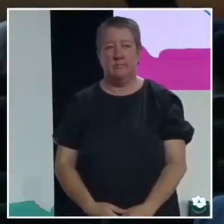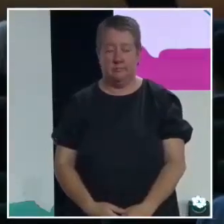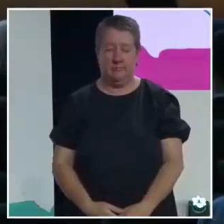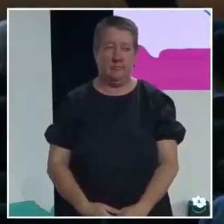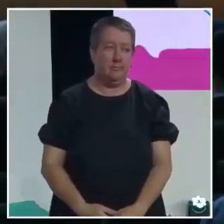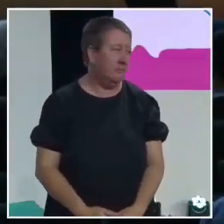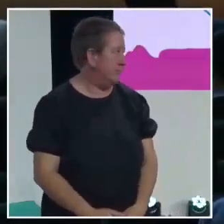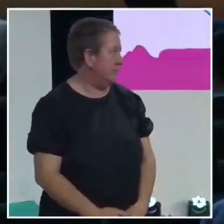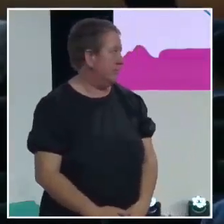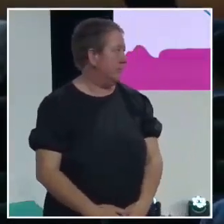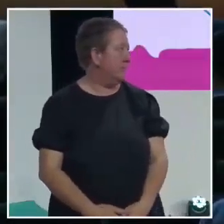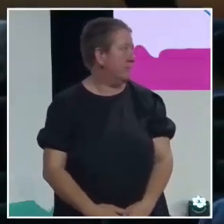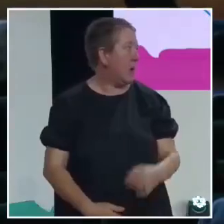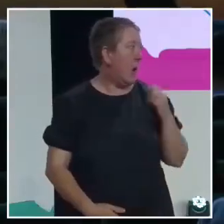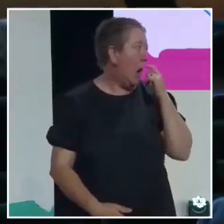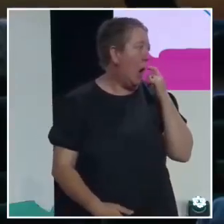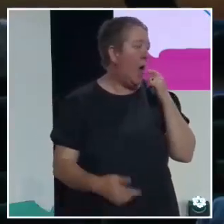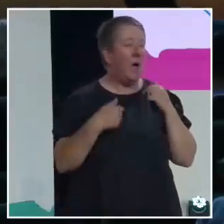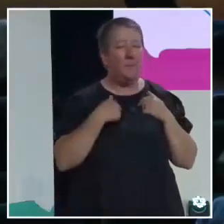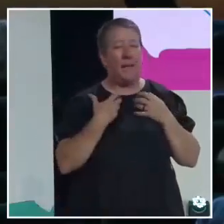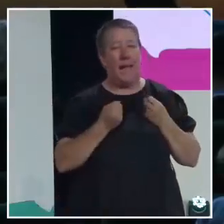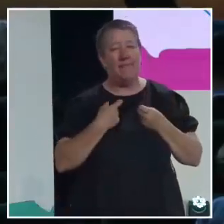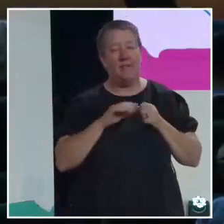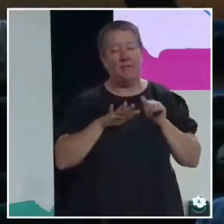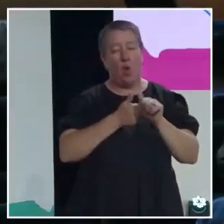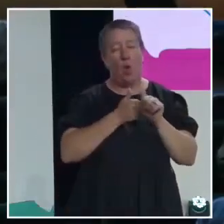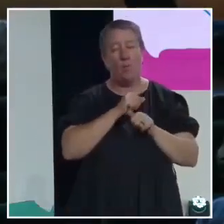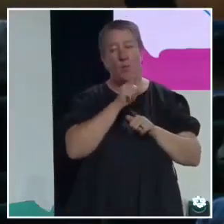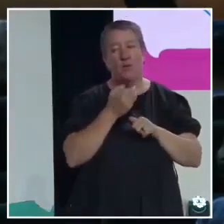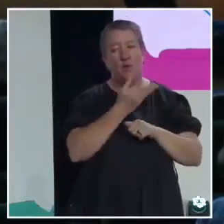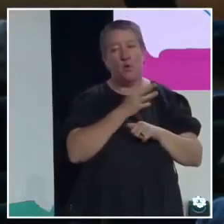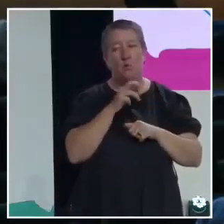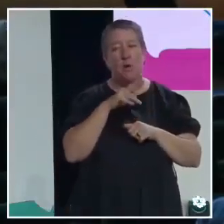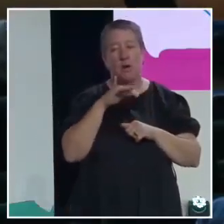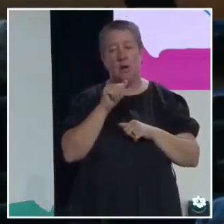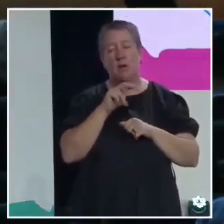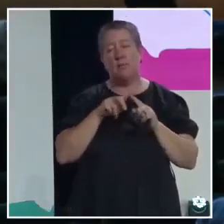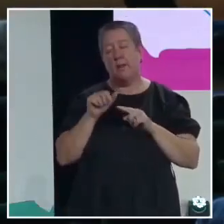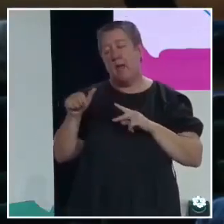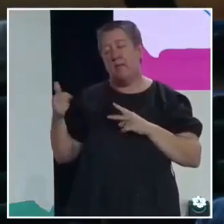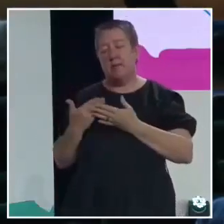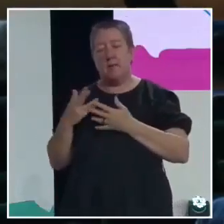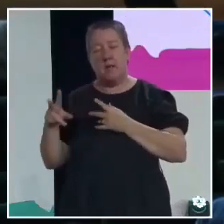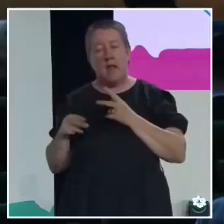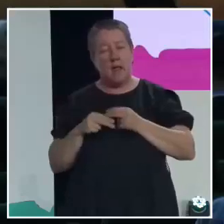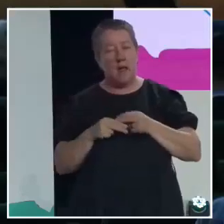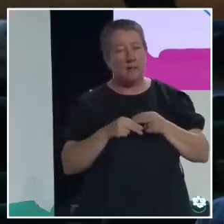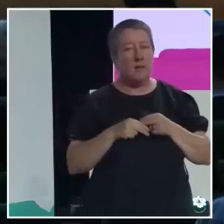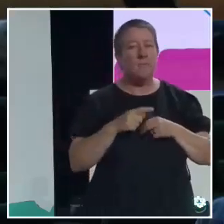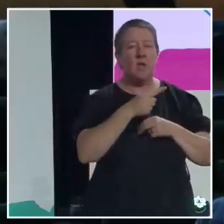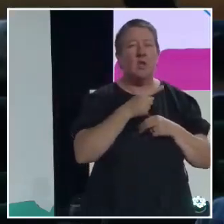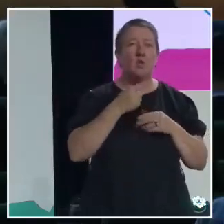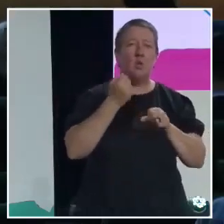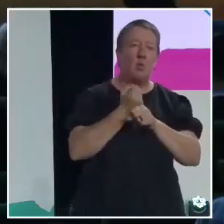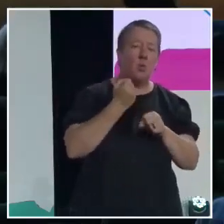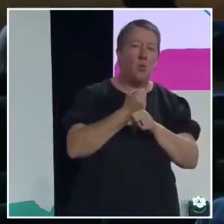I may have a follow-up question for you, Mariana, but others, I'm sure would like to jump in the discussion. You have worked extensively